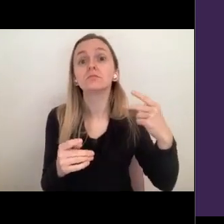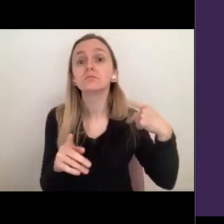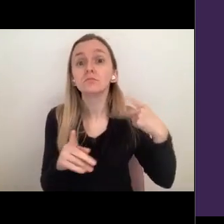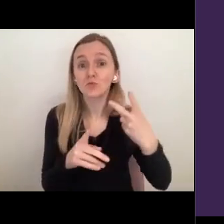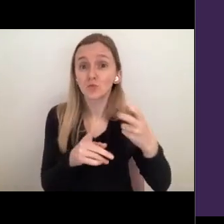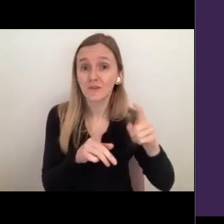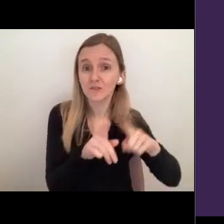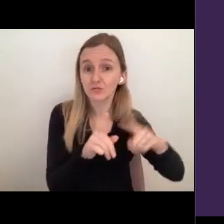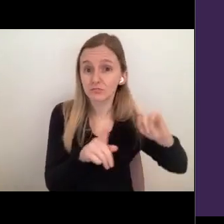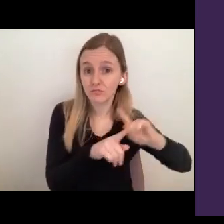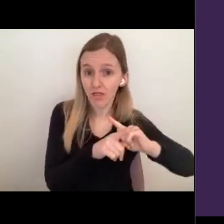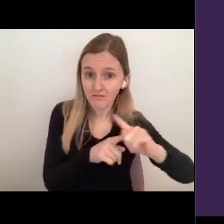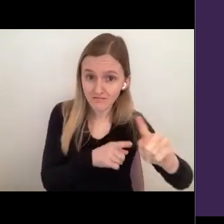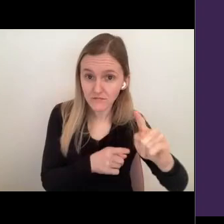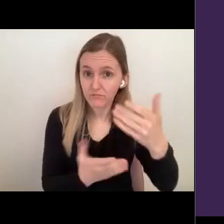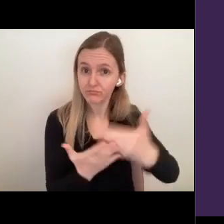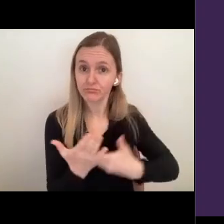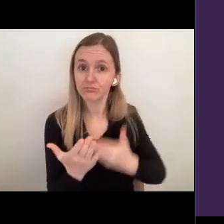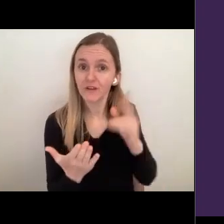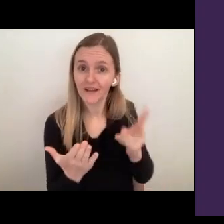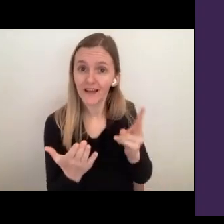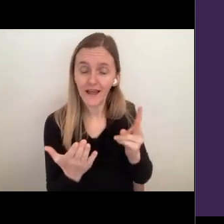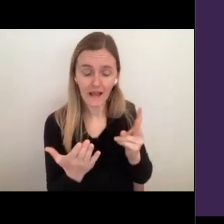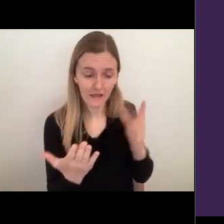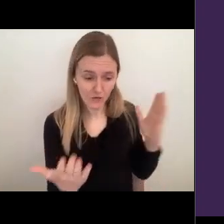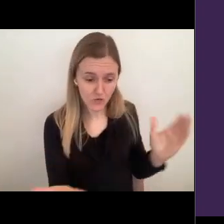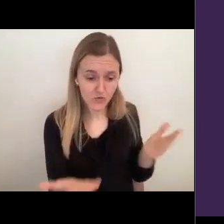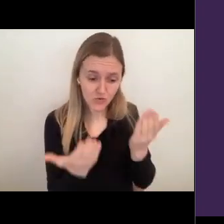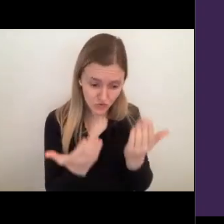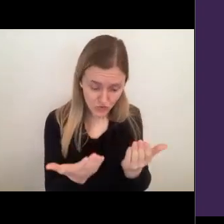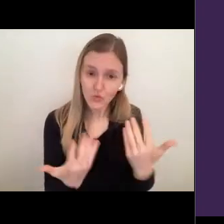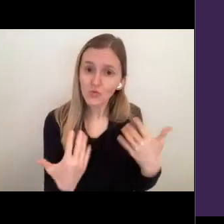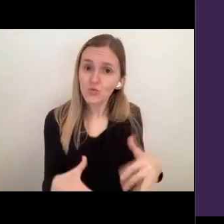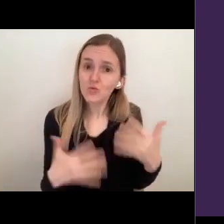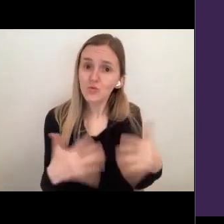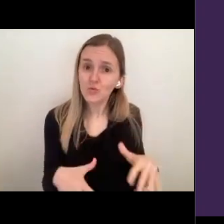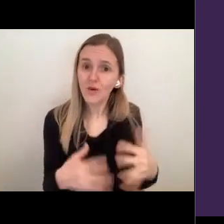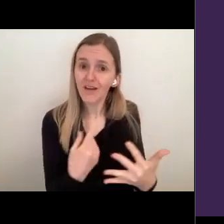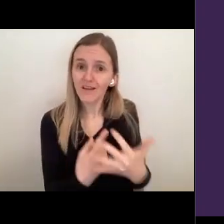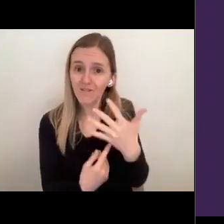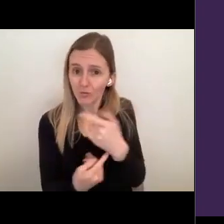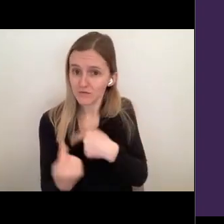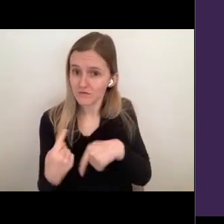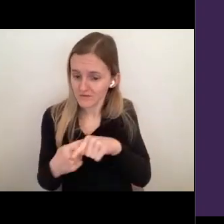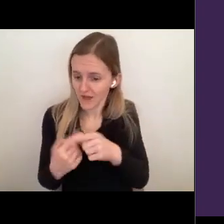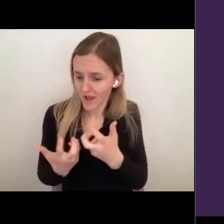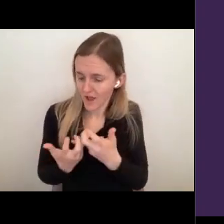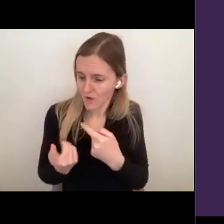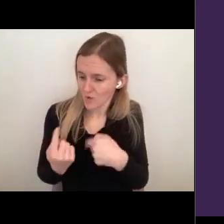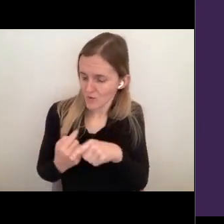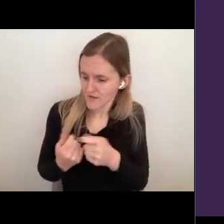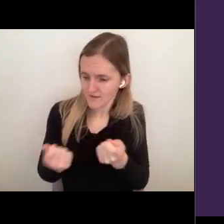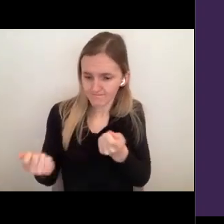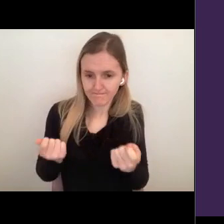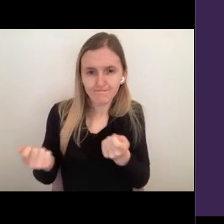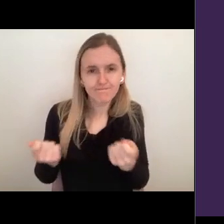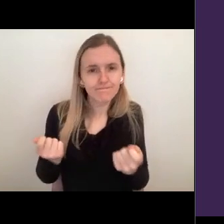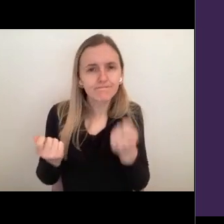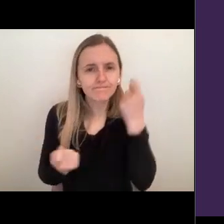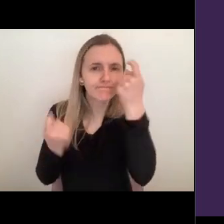thing, and it's shaping a lot of the things we do. It's shaping a lot of the way that we might think